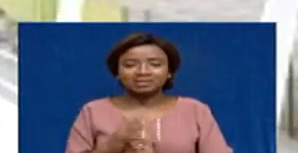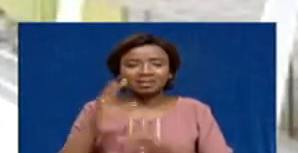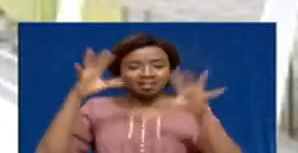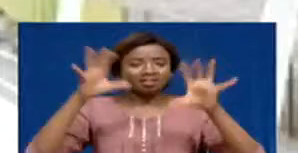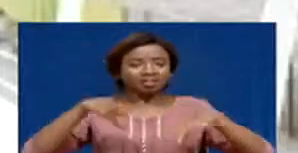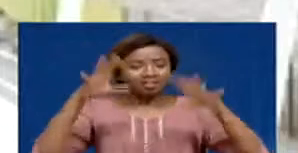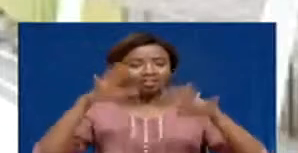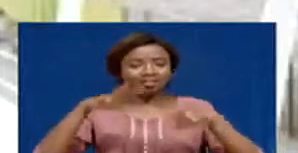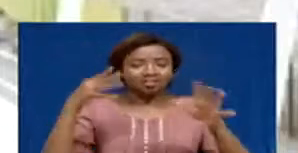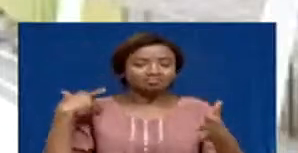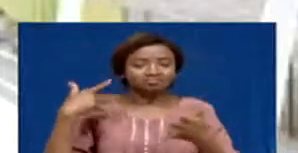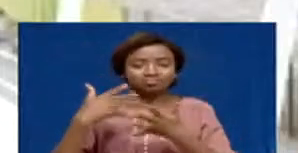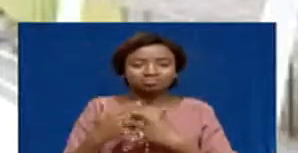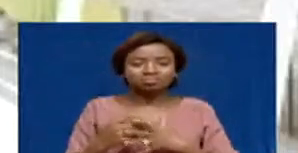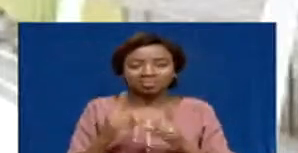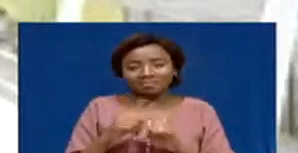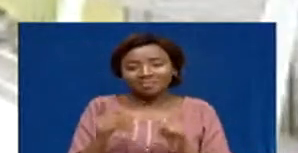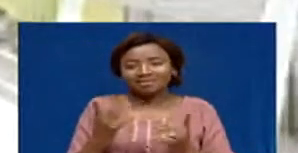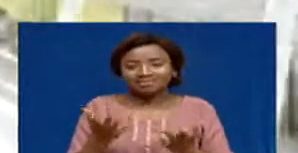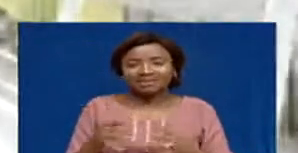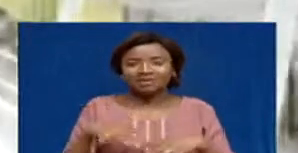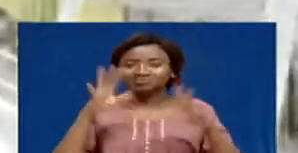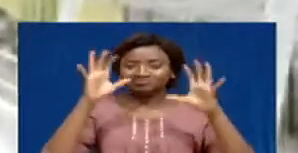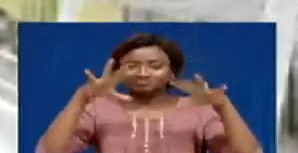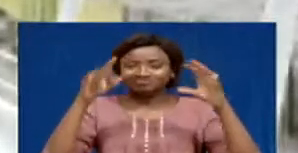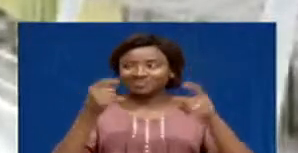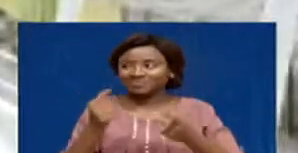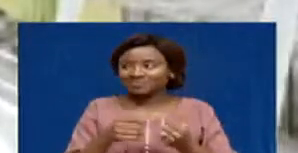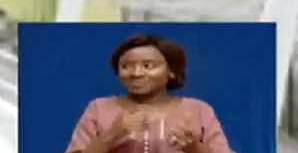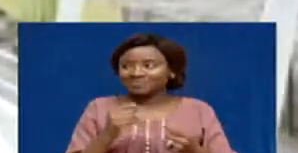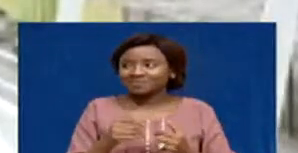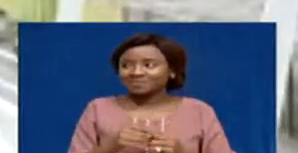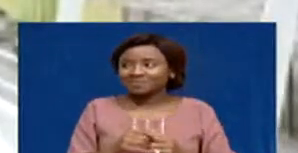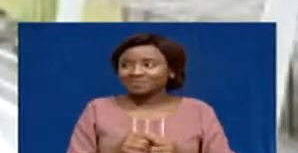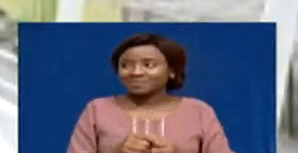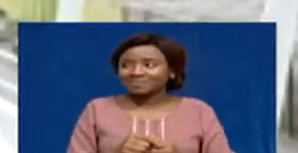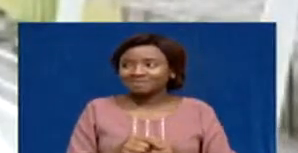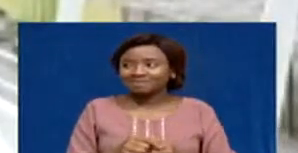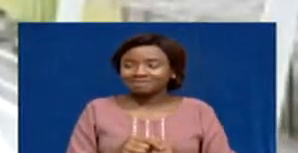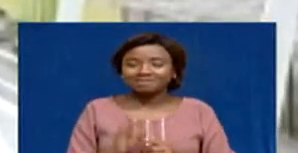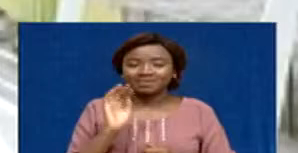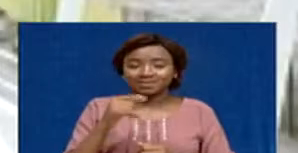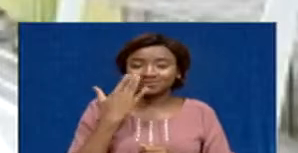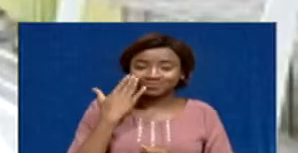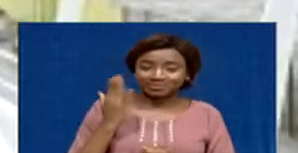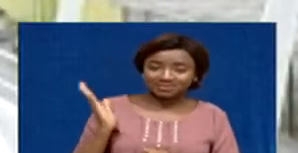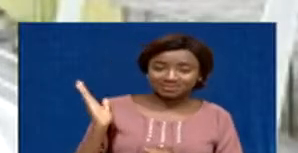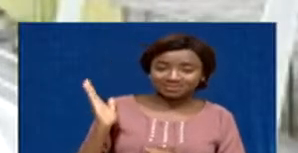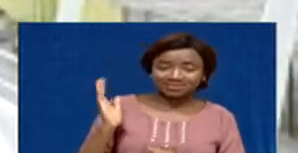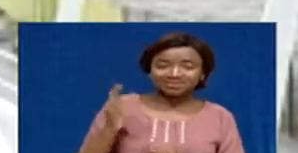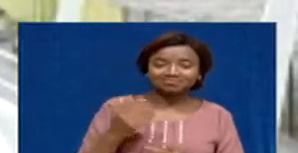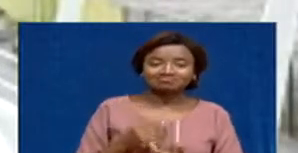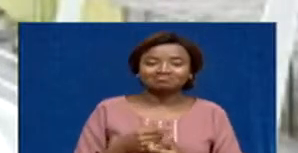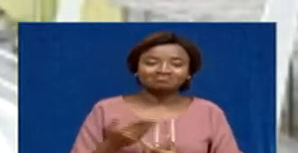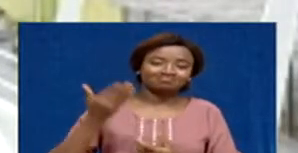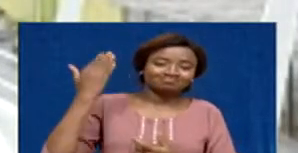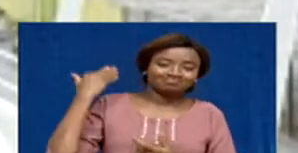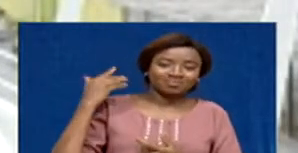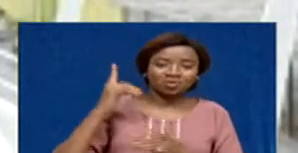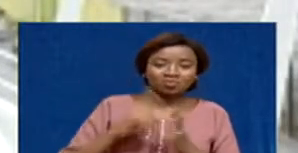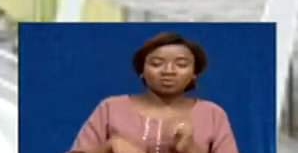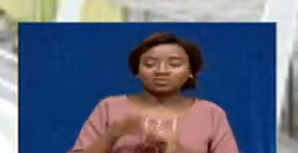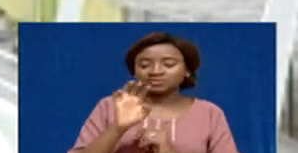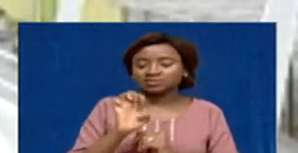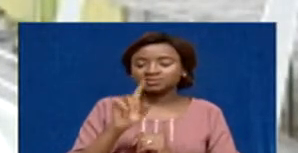hours here, but it's drizzling now, so I'll just put this down so that you can see what's behind me properly, which is the